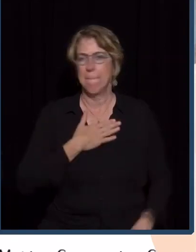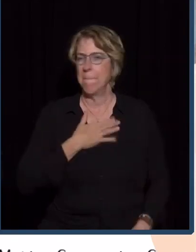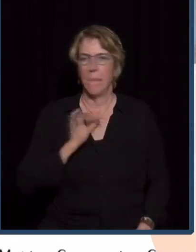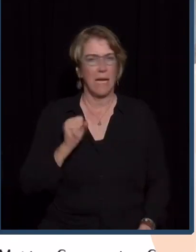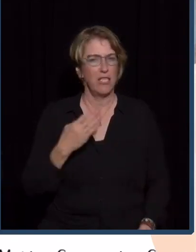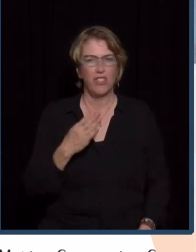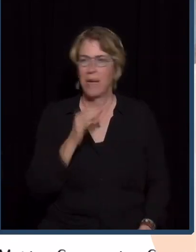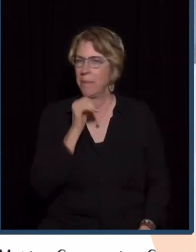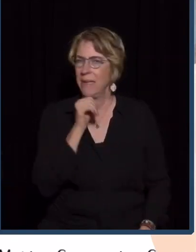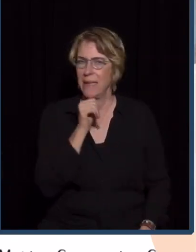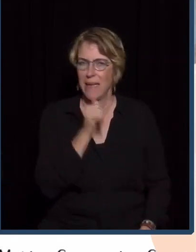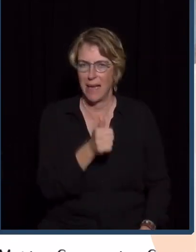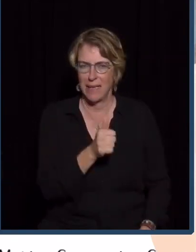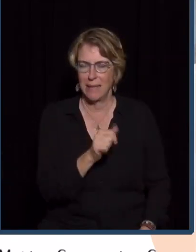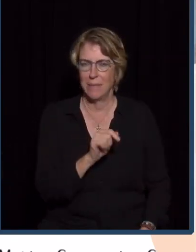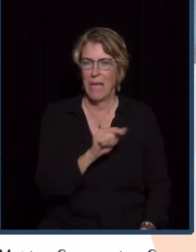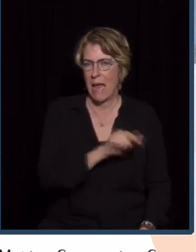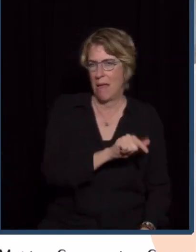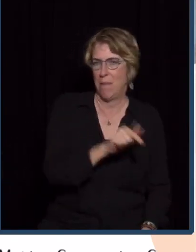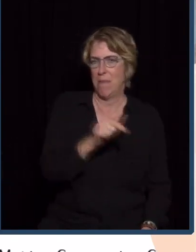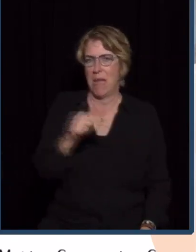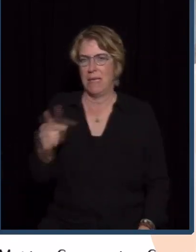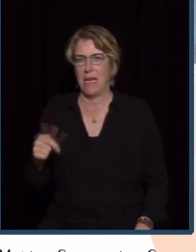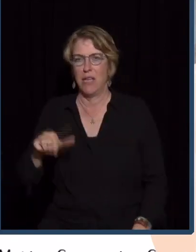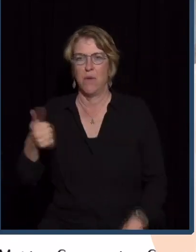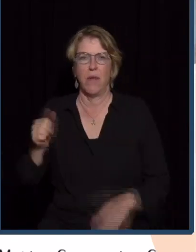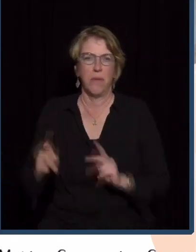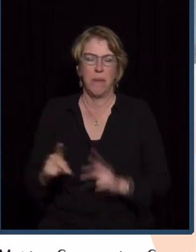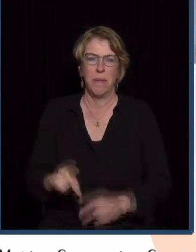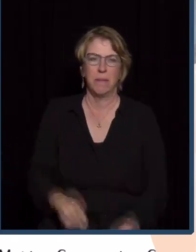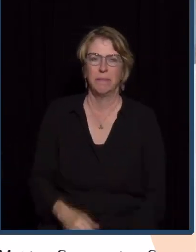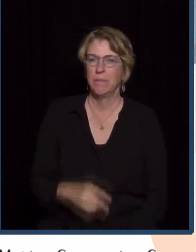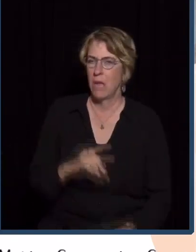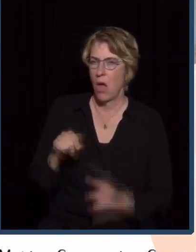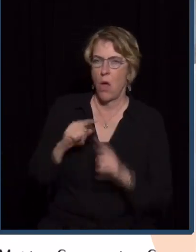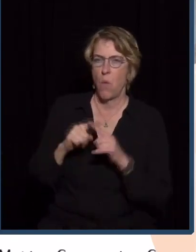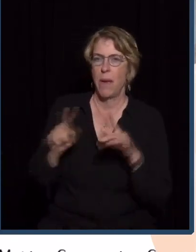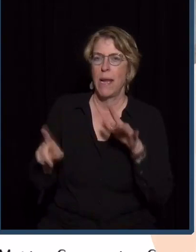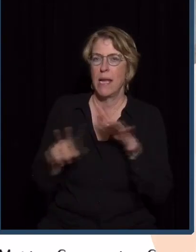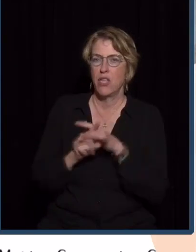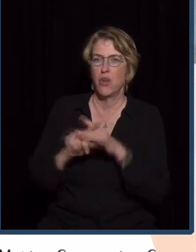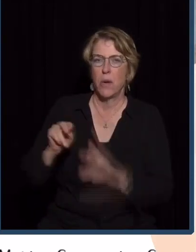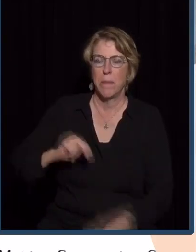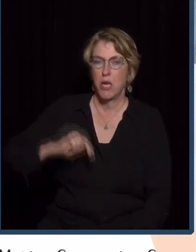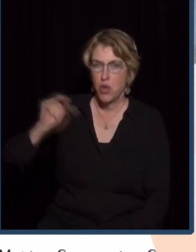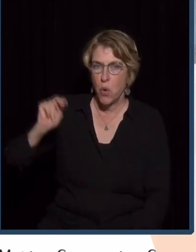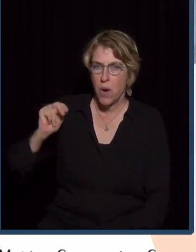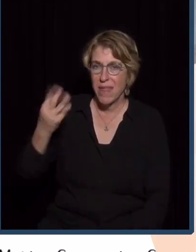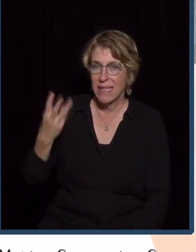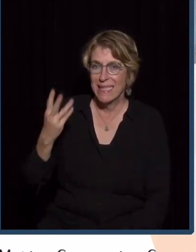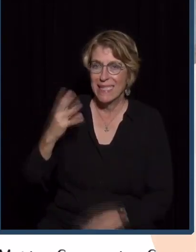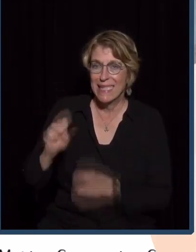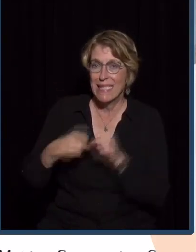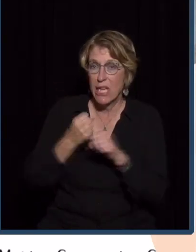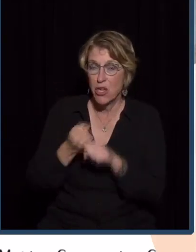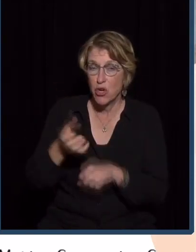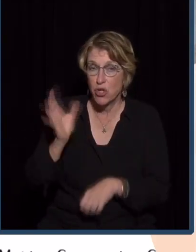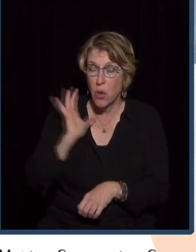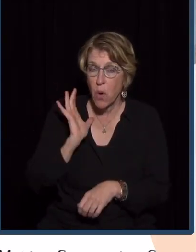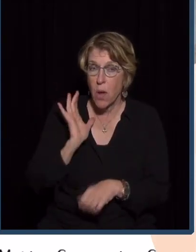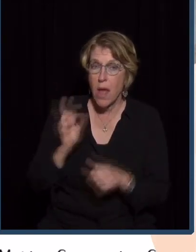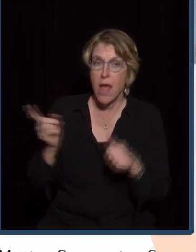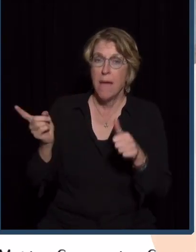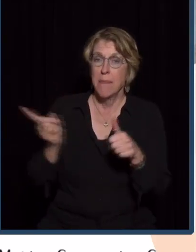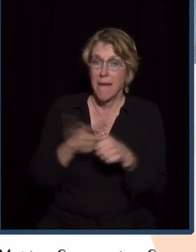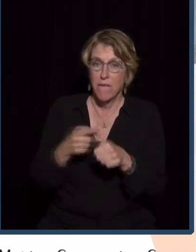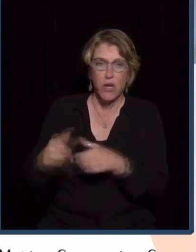description. I left that to somebody else. I think that's all right. You know, when I showed up at North Yes. 16 years ago to have my first